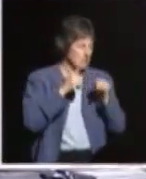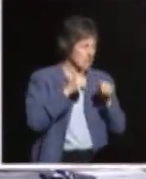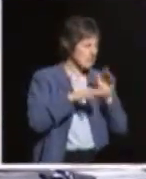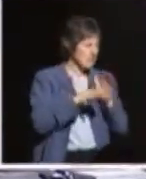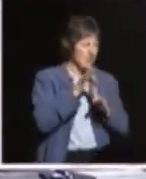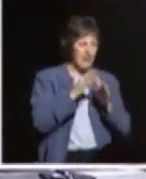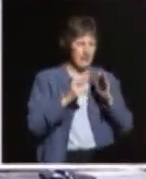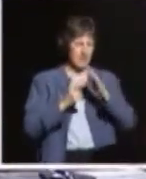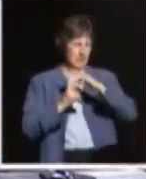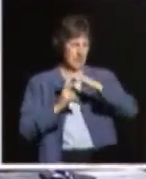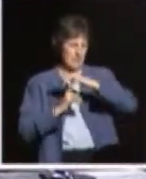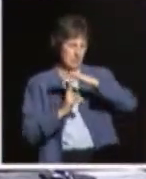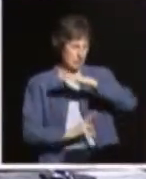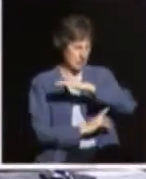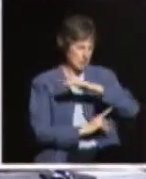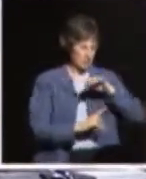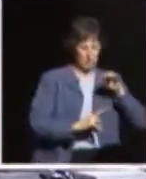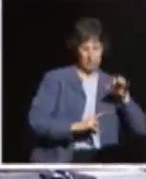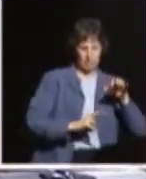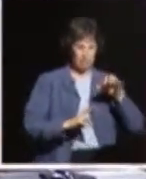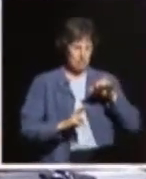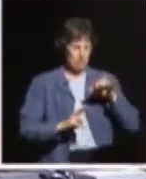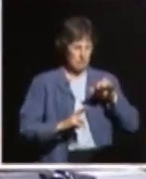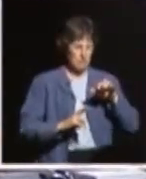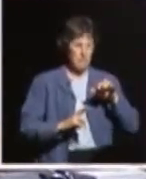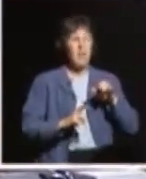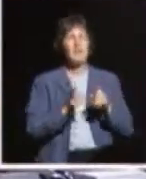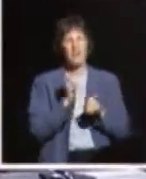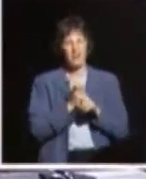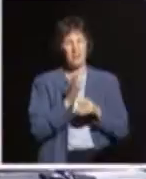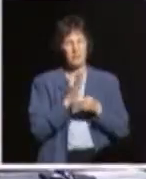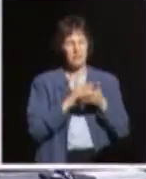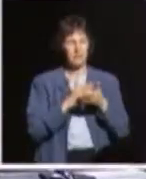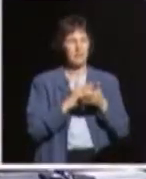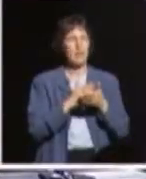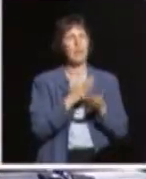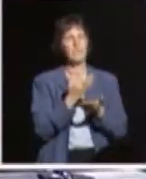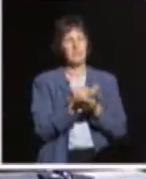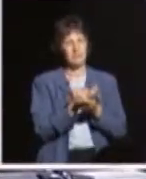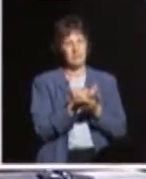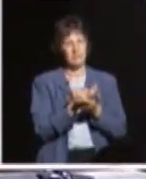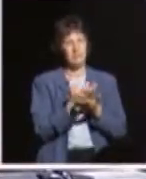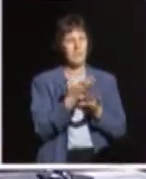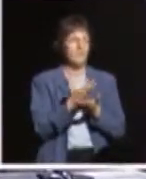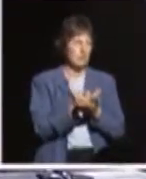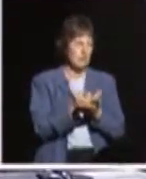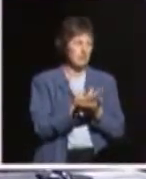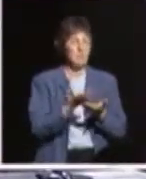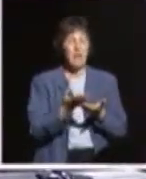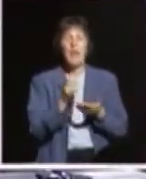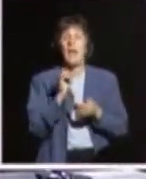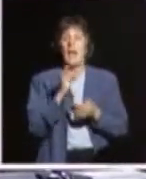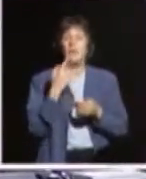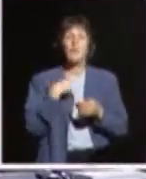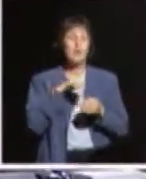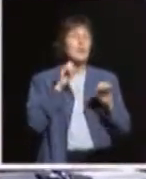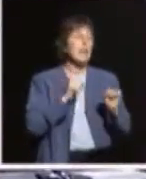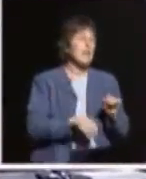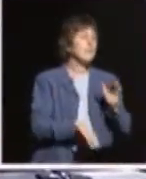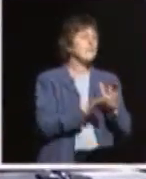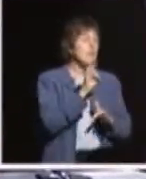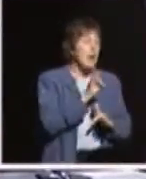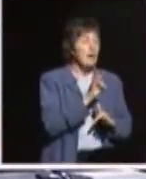the hard part, and here's where the rubber hits the road. Fund it. If we can find hundreds